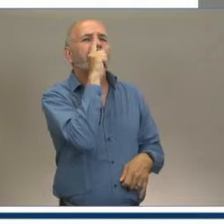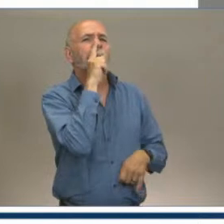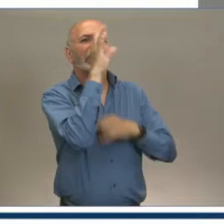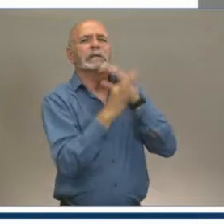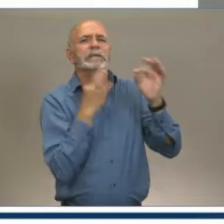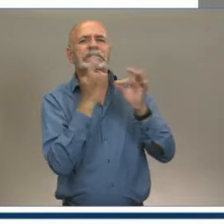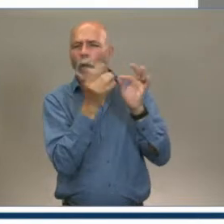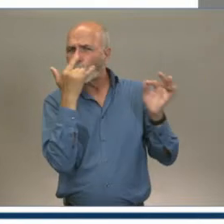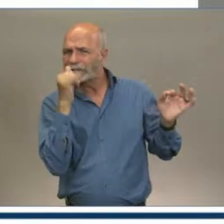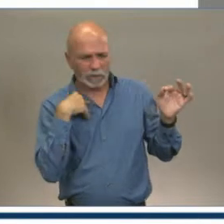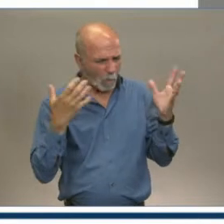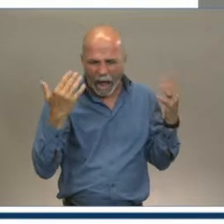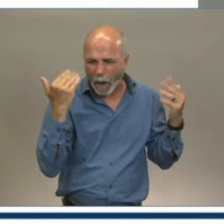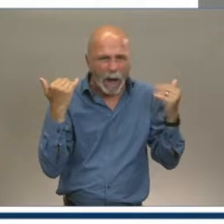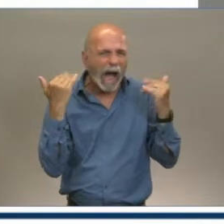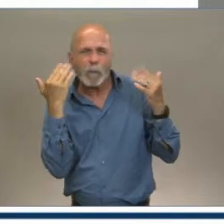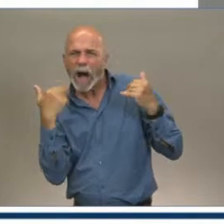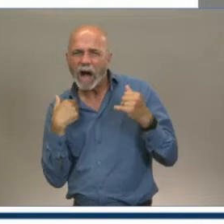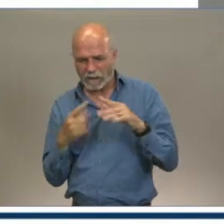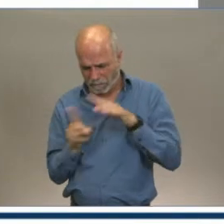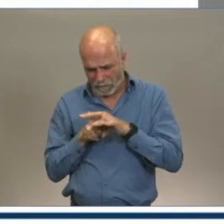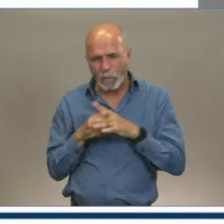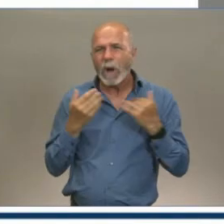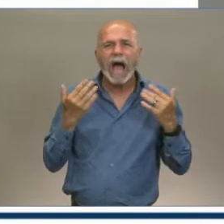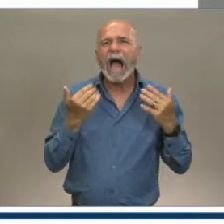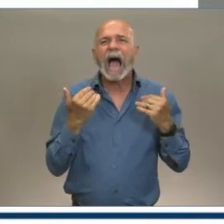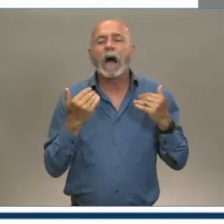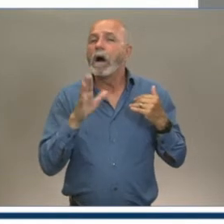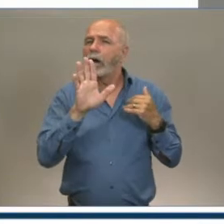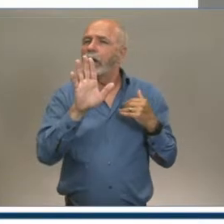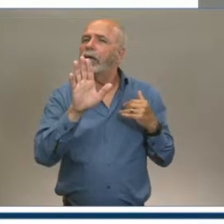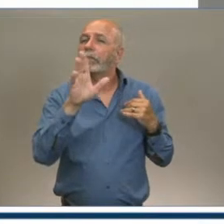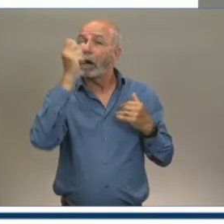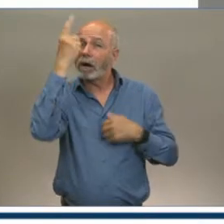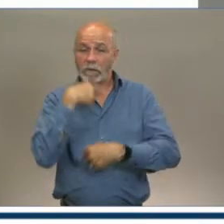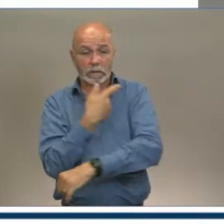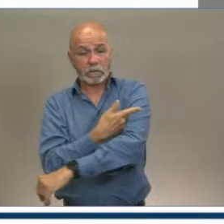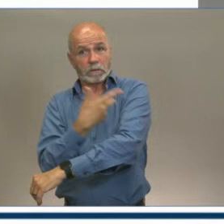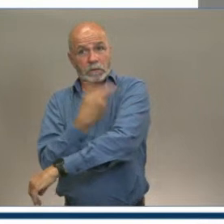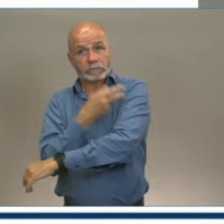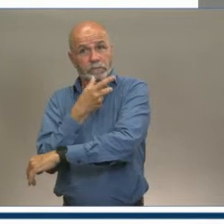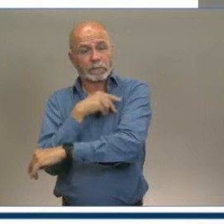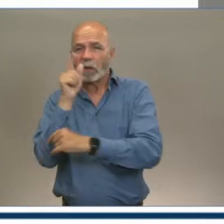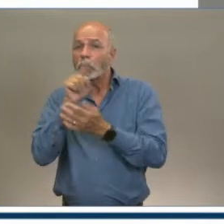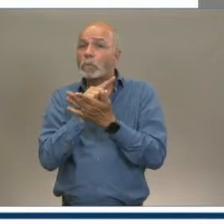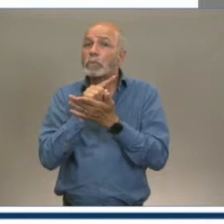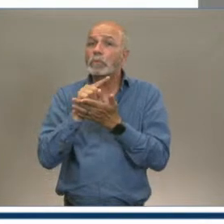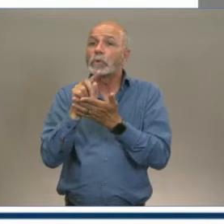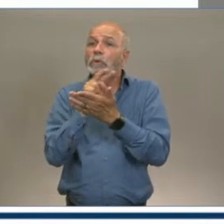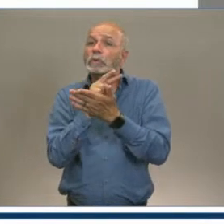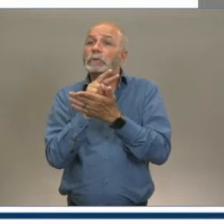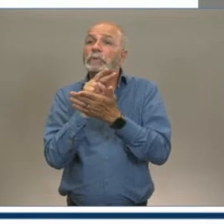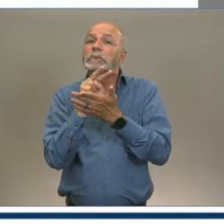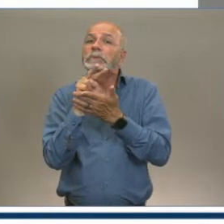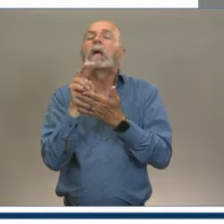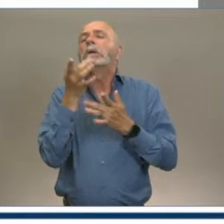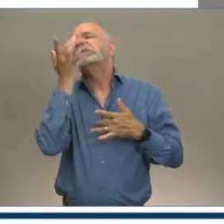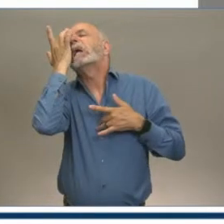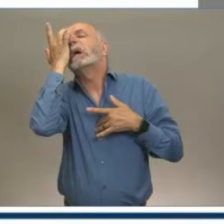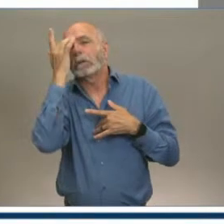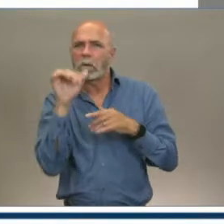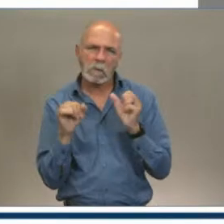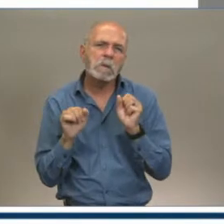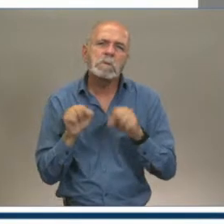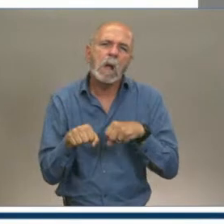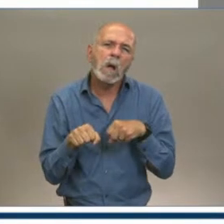health symptoms. You can contract COVID-19 within 2 weeks of getting your first vaccine. The